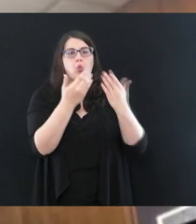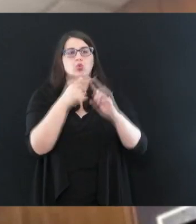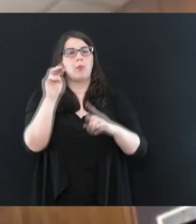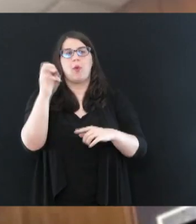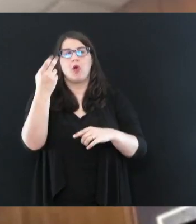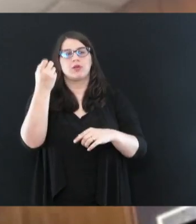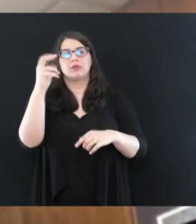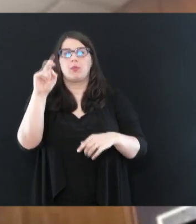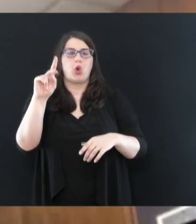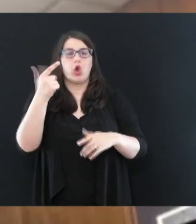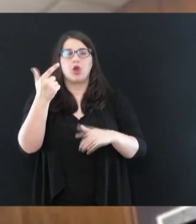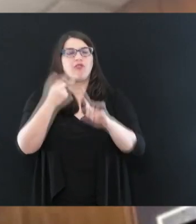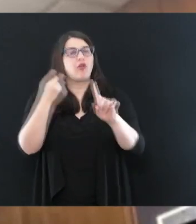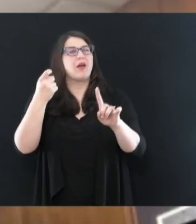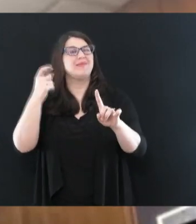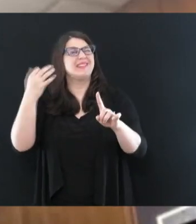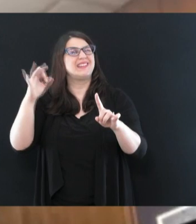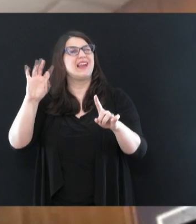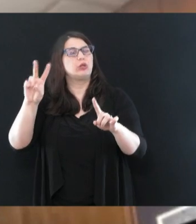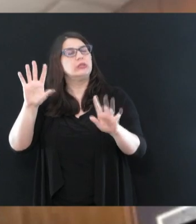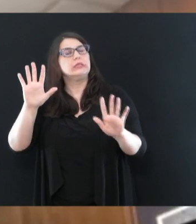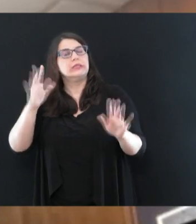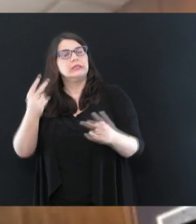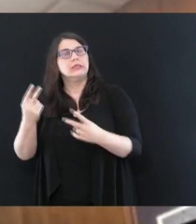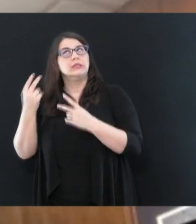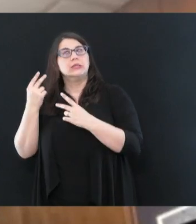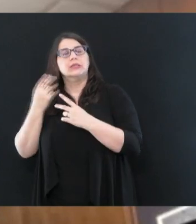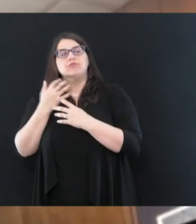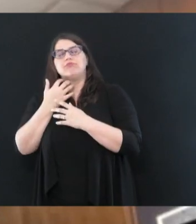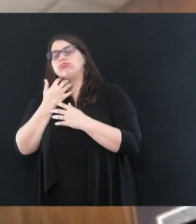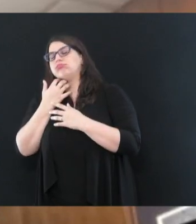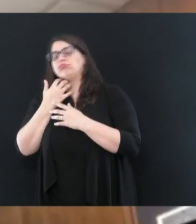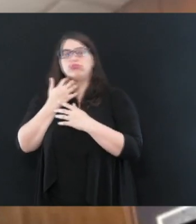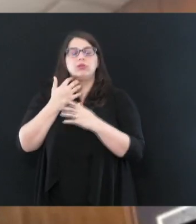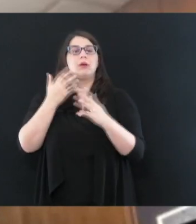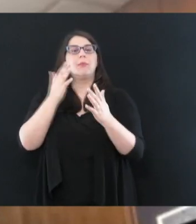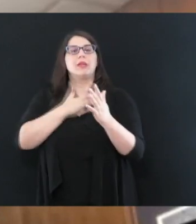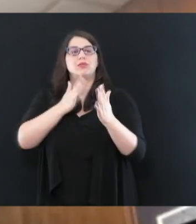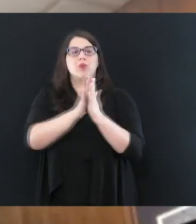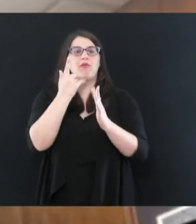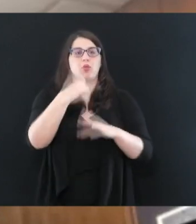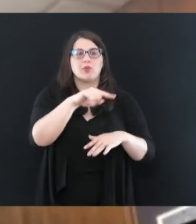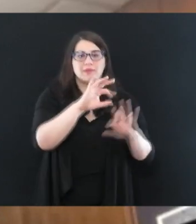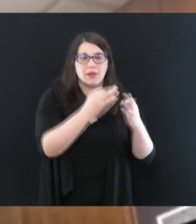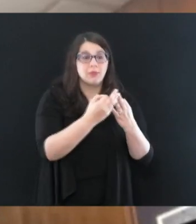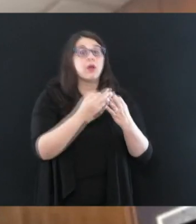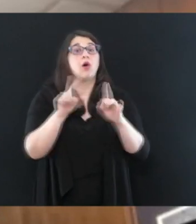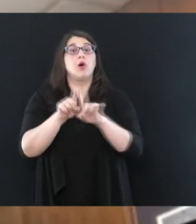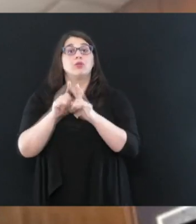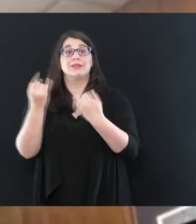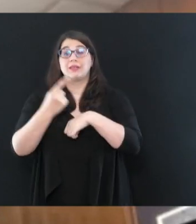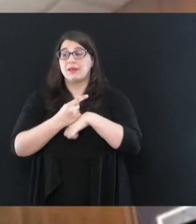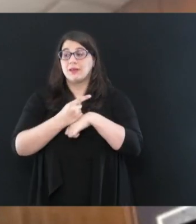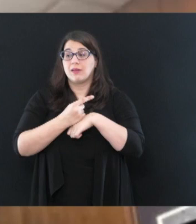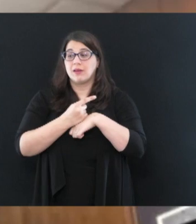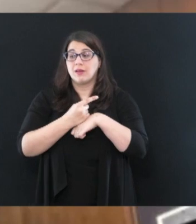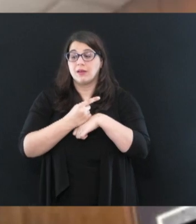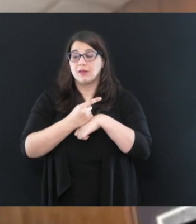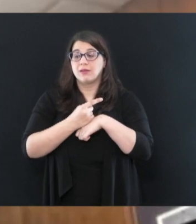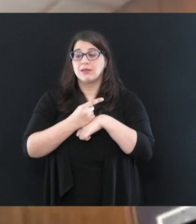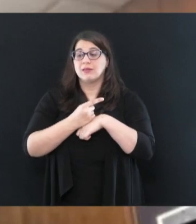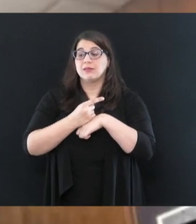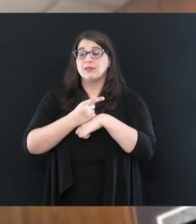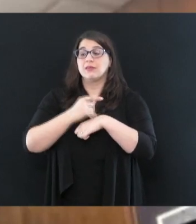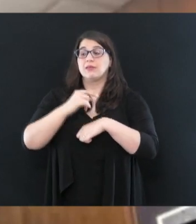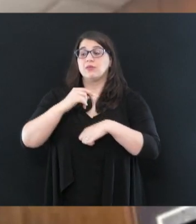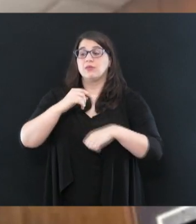thoughts. Also, today marks 20 years since the start of Operation Enduring Freedom. I think it's important to know the